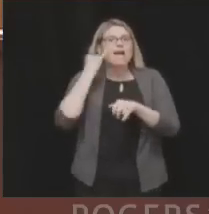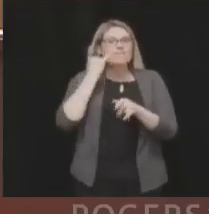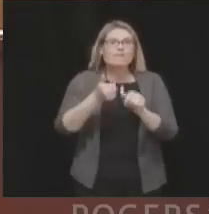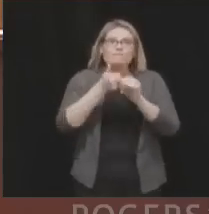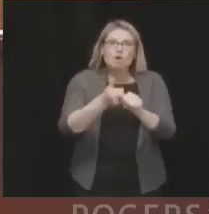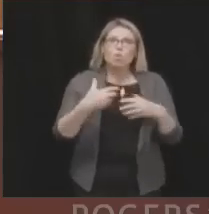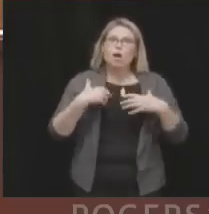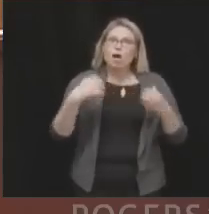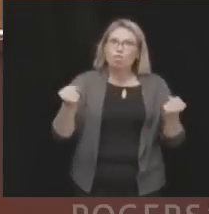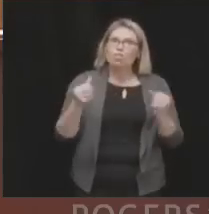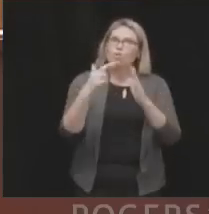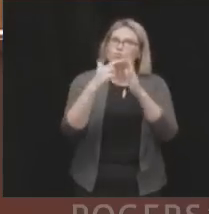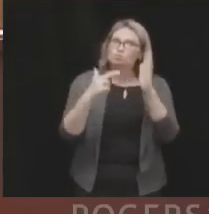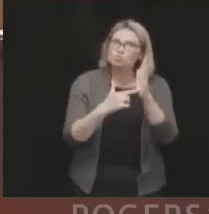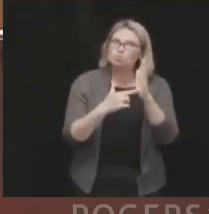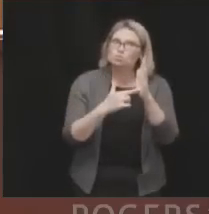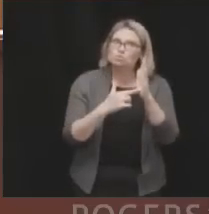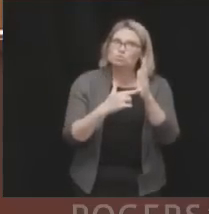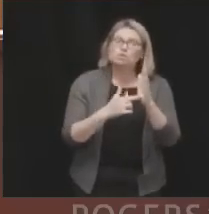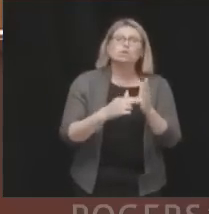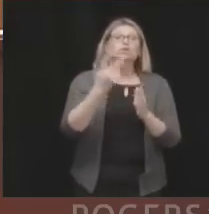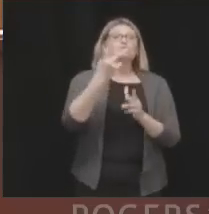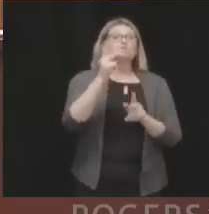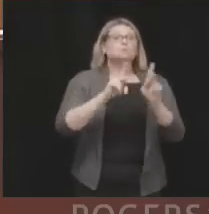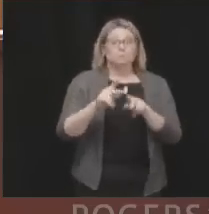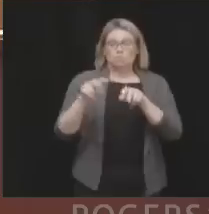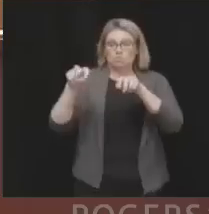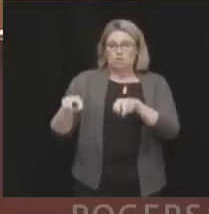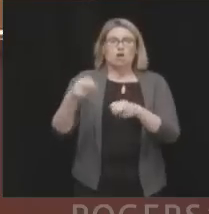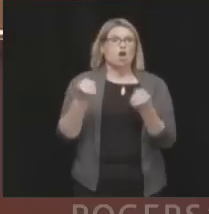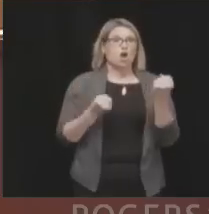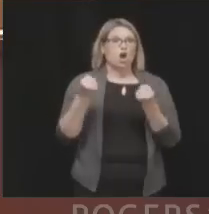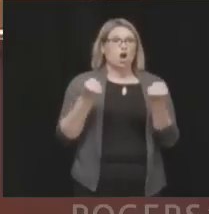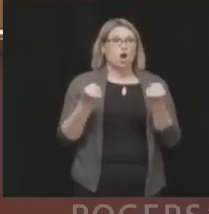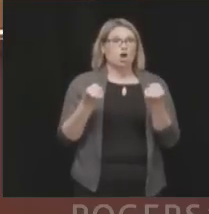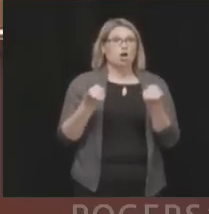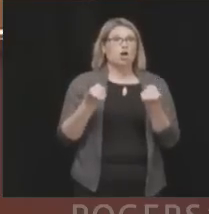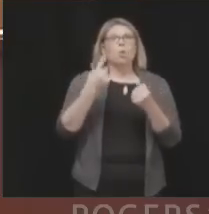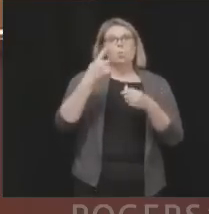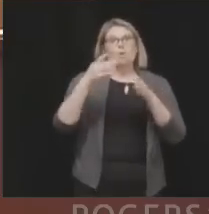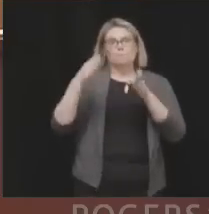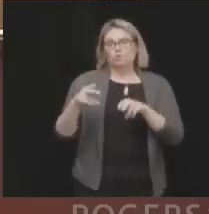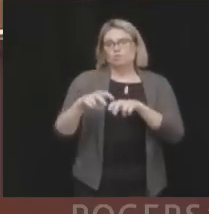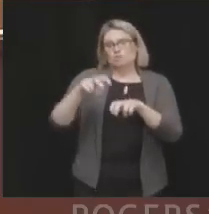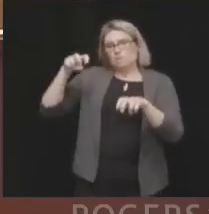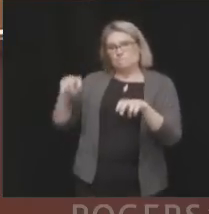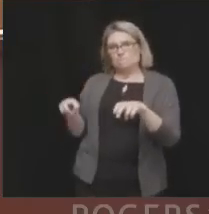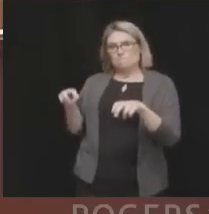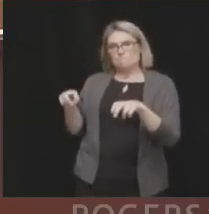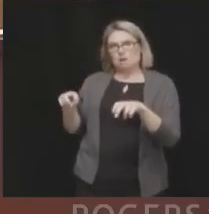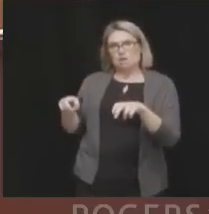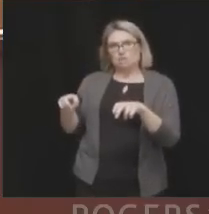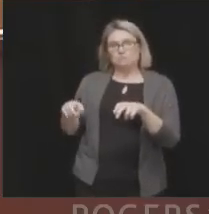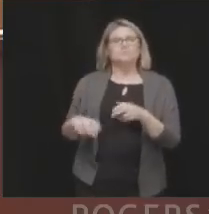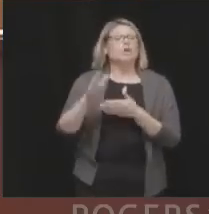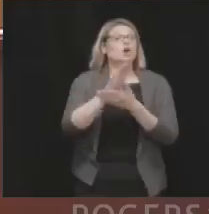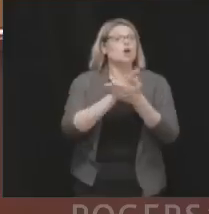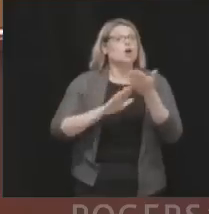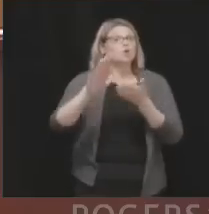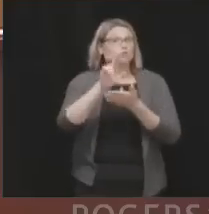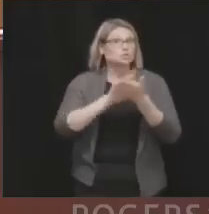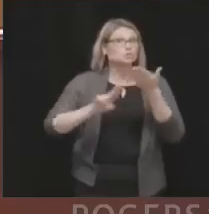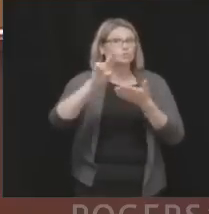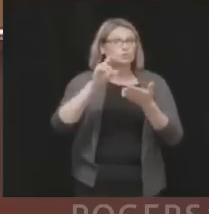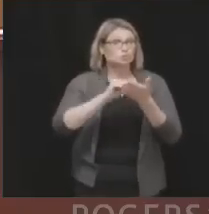they are able to do so in a safe manner. As an alternative to online worship, religious organizations can hold